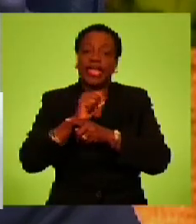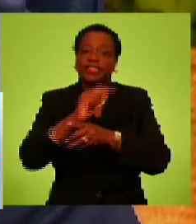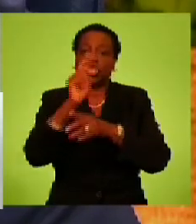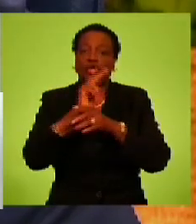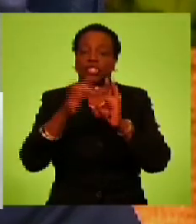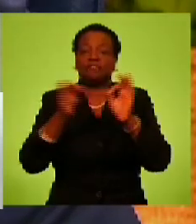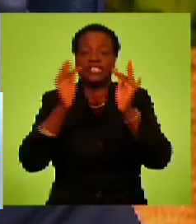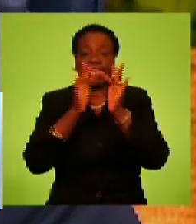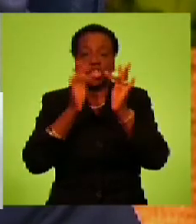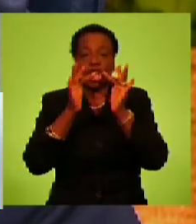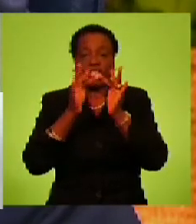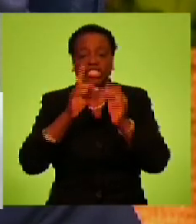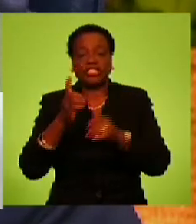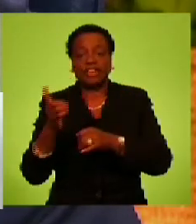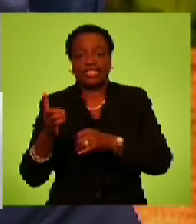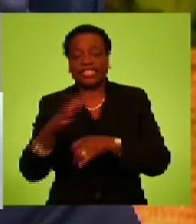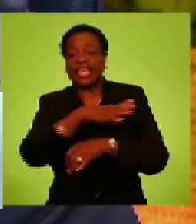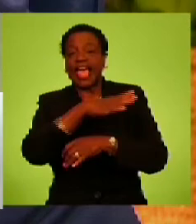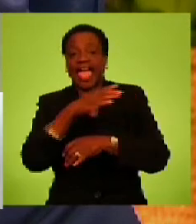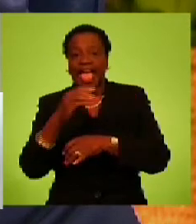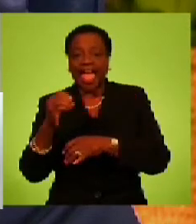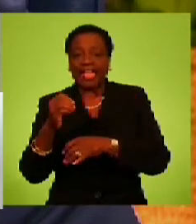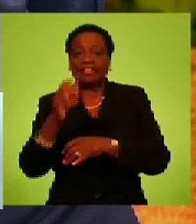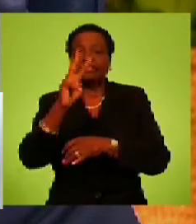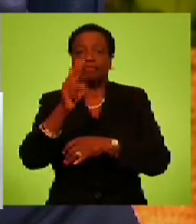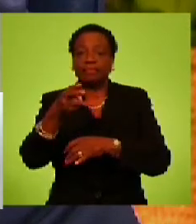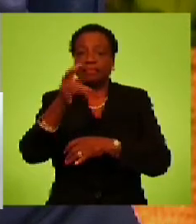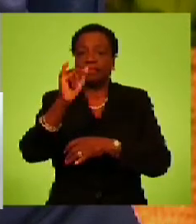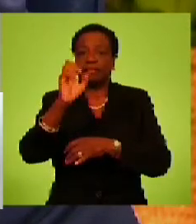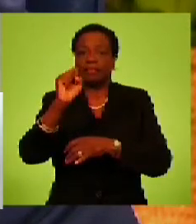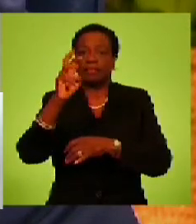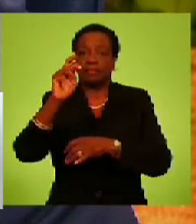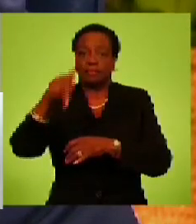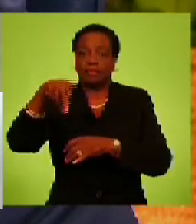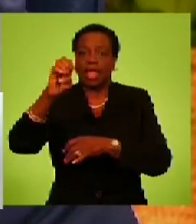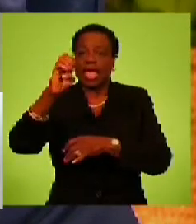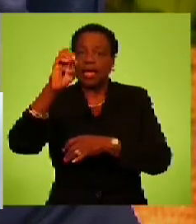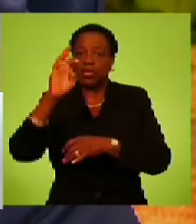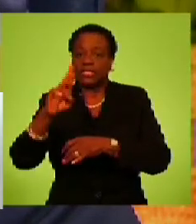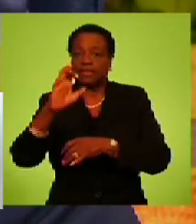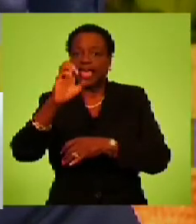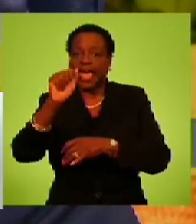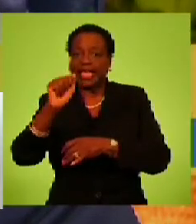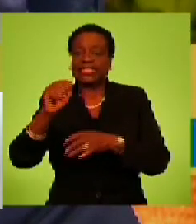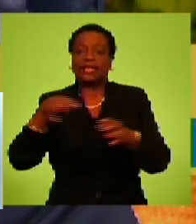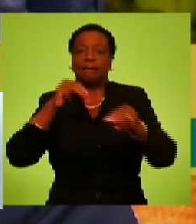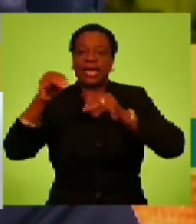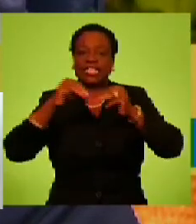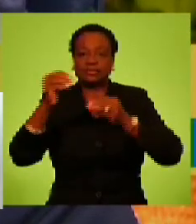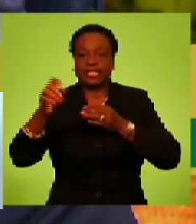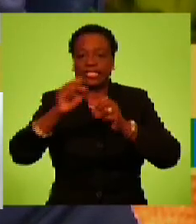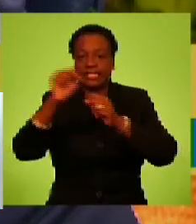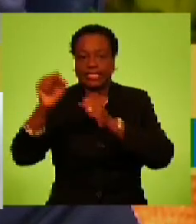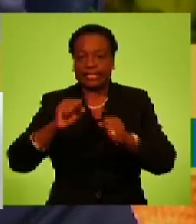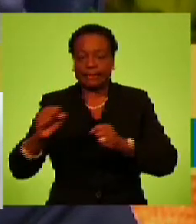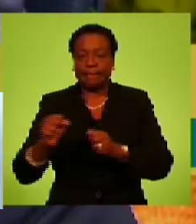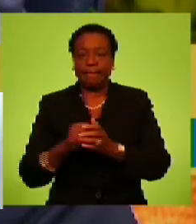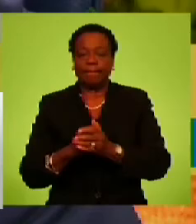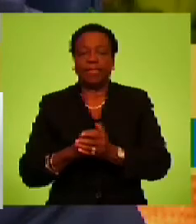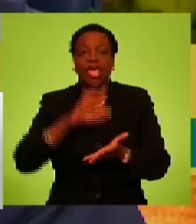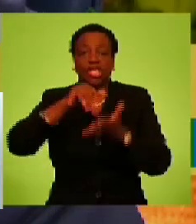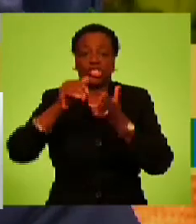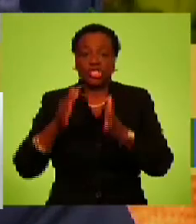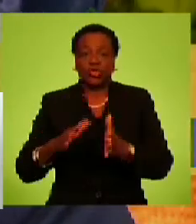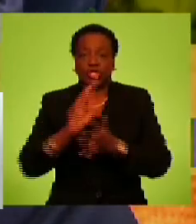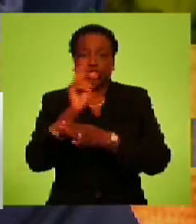and teachers' aides were trained in the use of technology devices and the WhisperCast